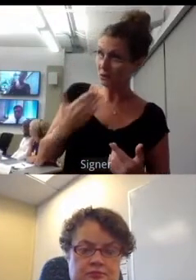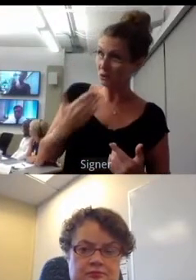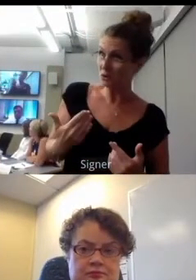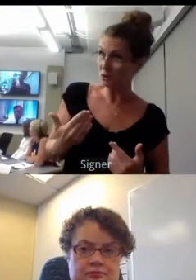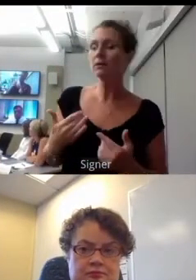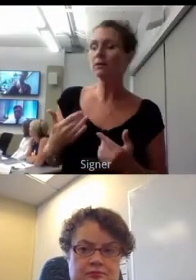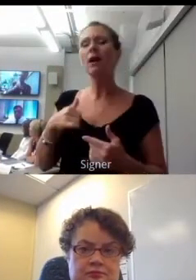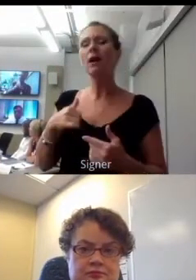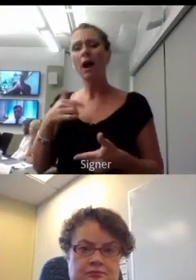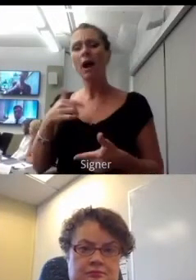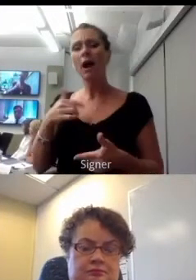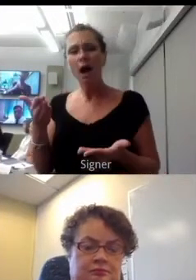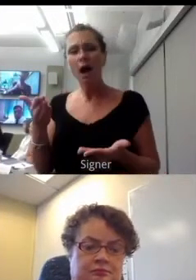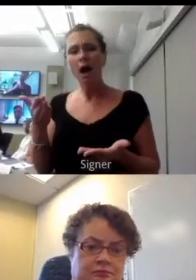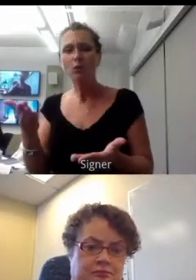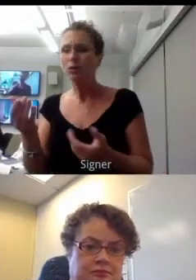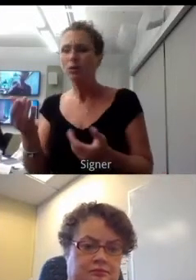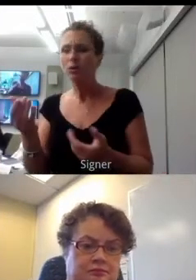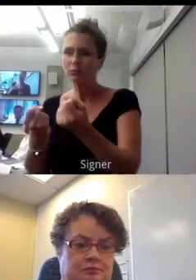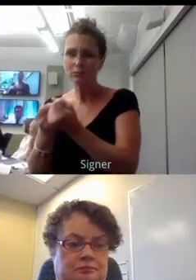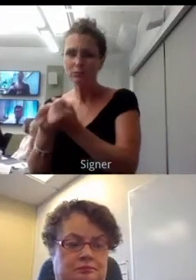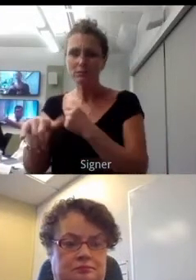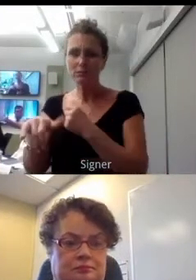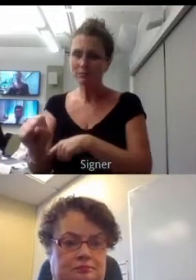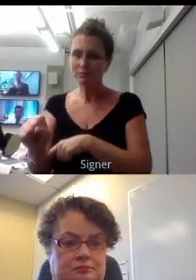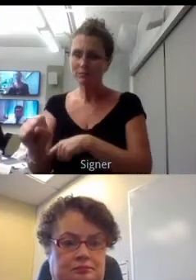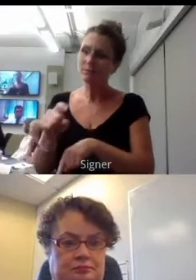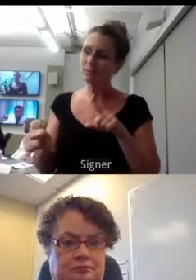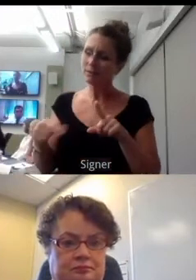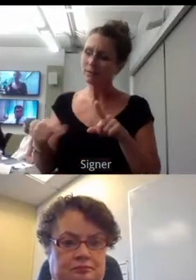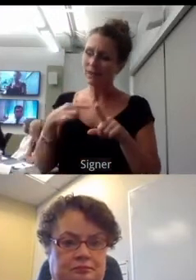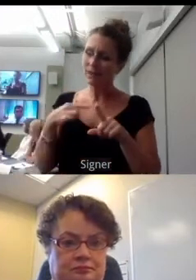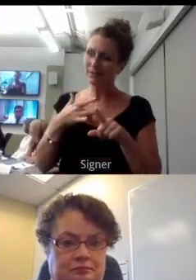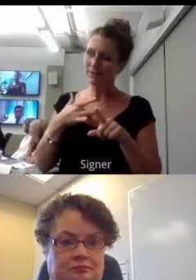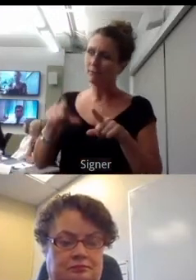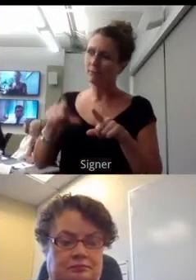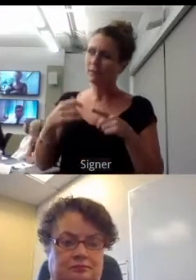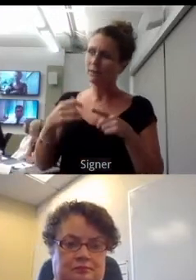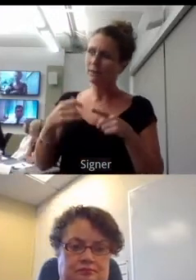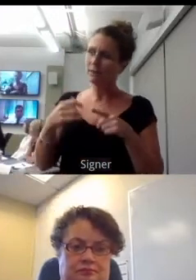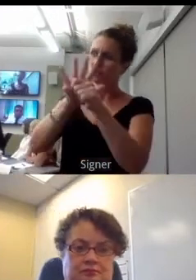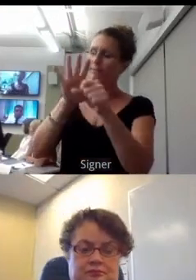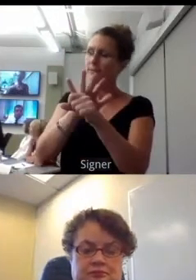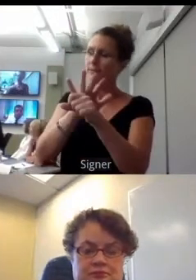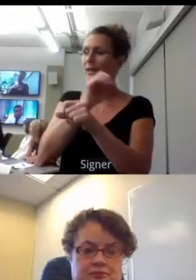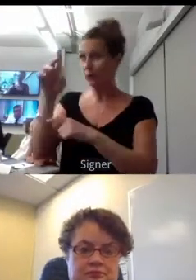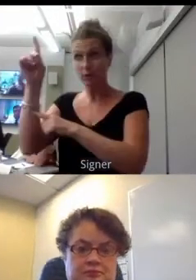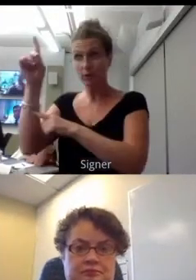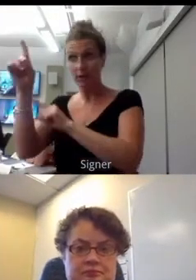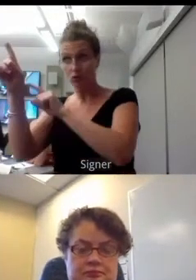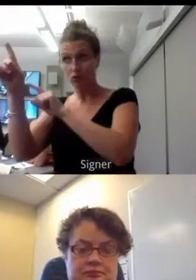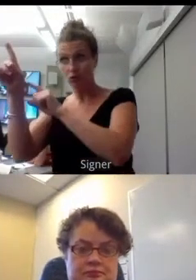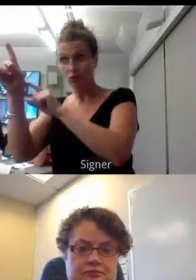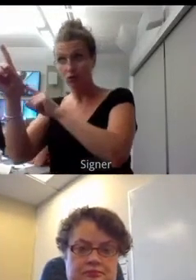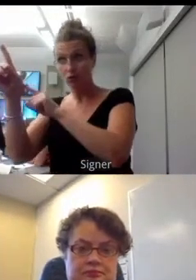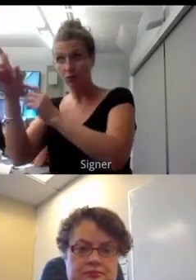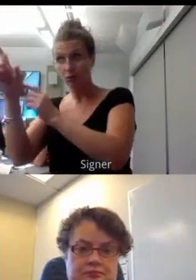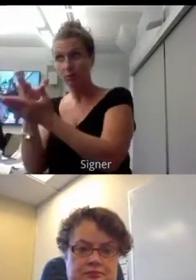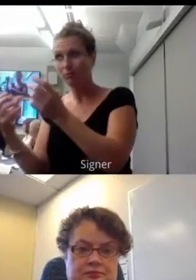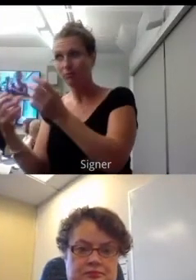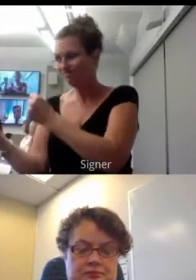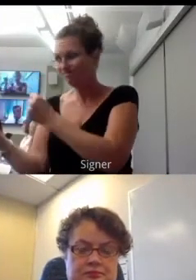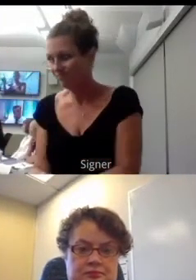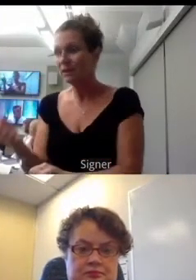there has to be a champion and an education component that's very strong. Right. Otherwise, it's completely unfair to have a